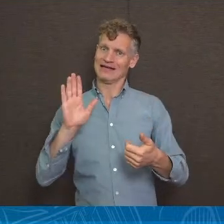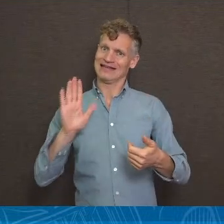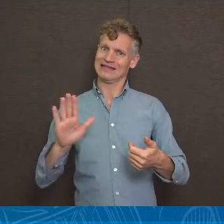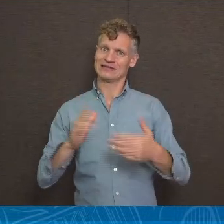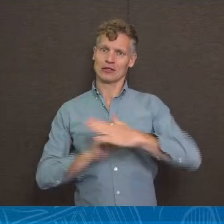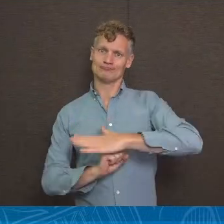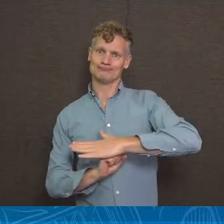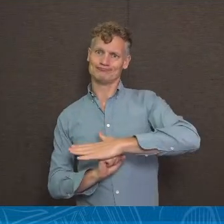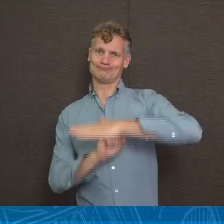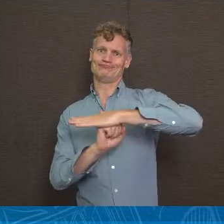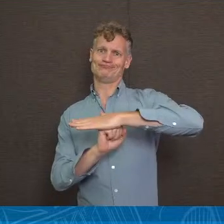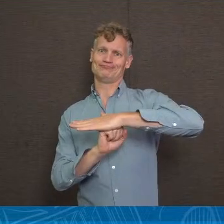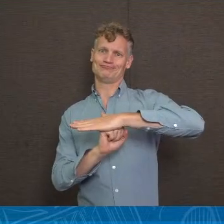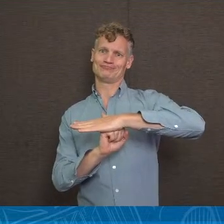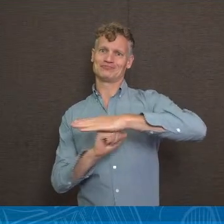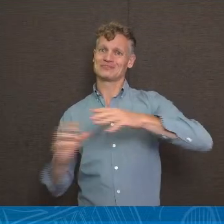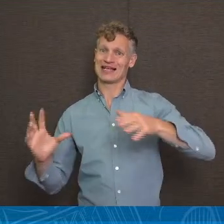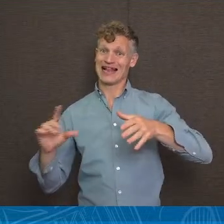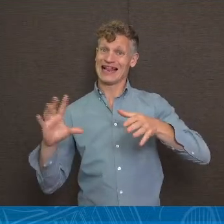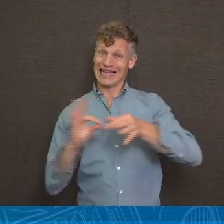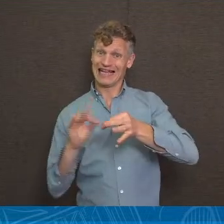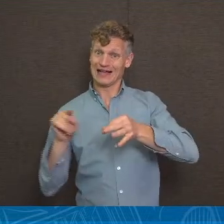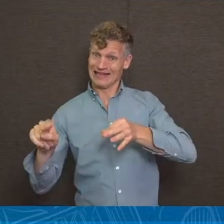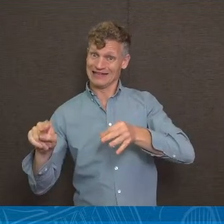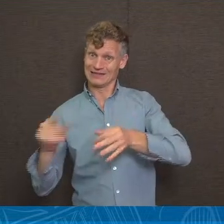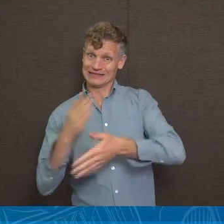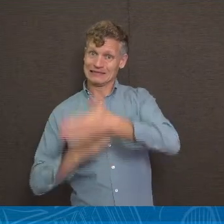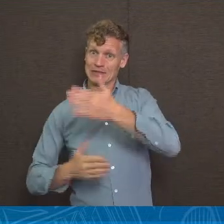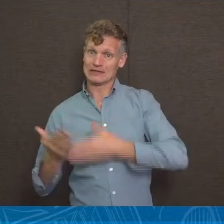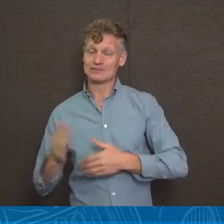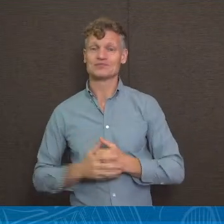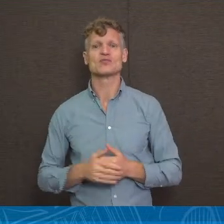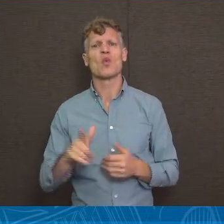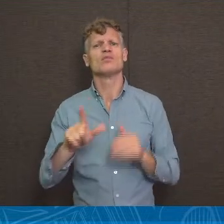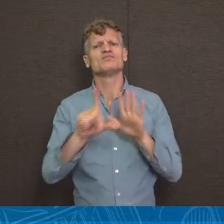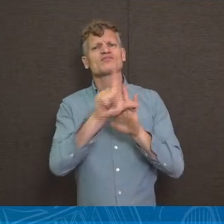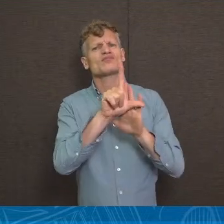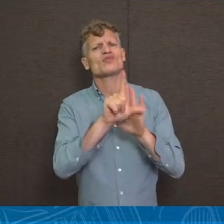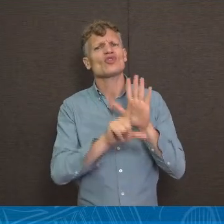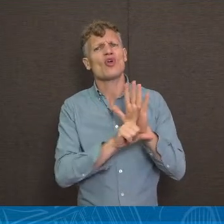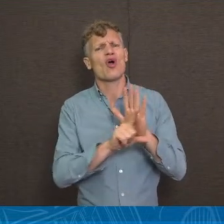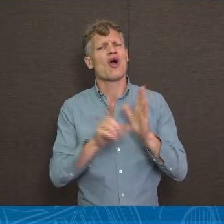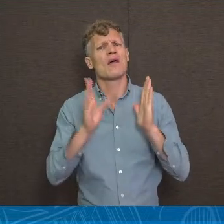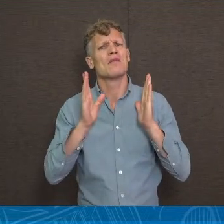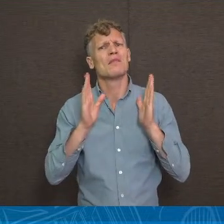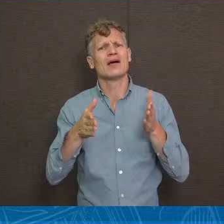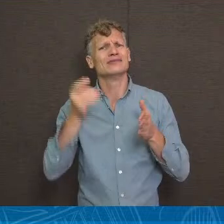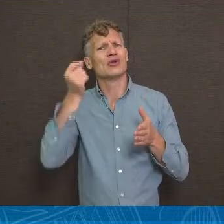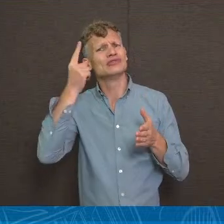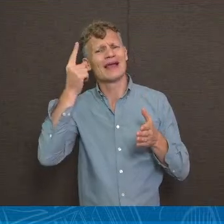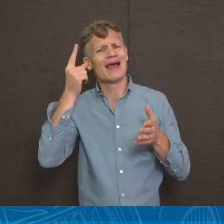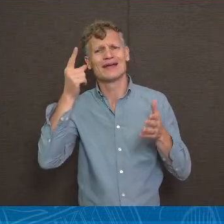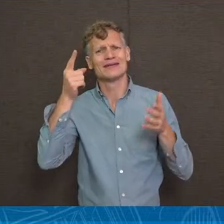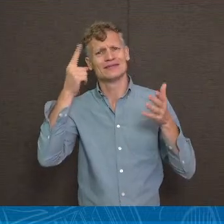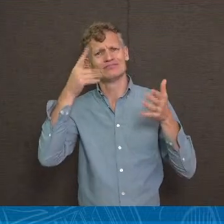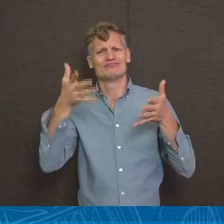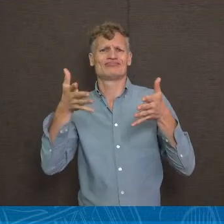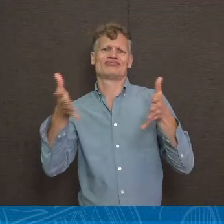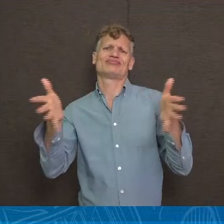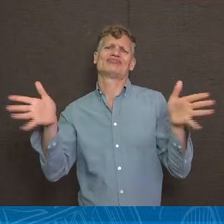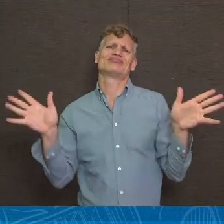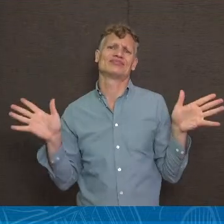to be able to be understood in a very cross-cutting way, and it shouldn't be seen just